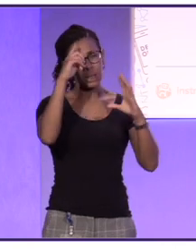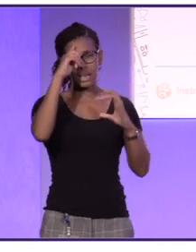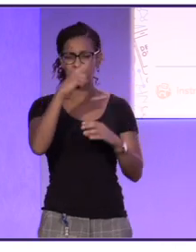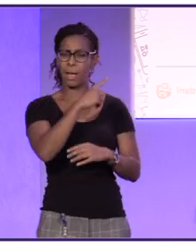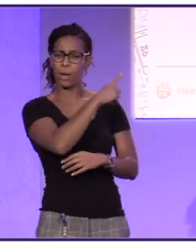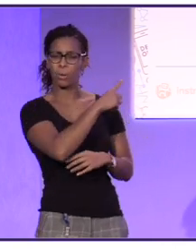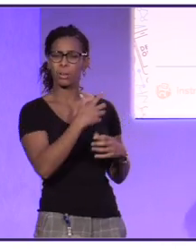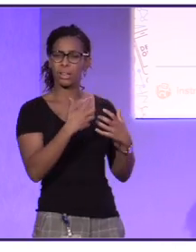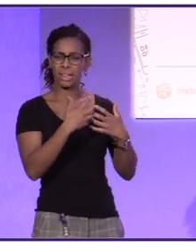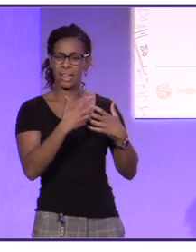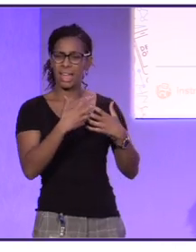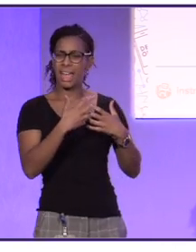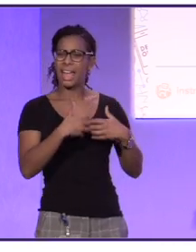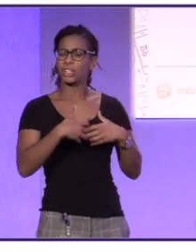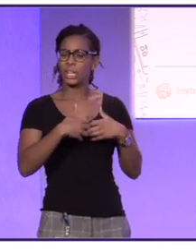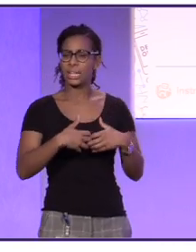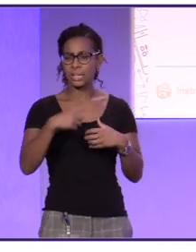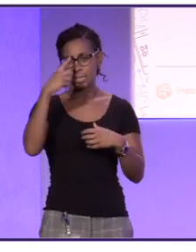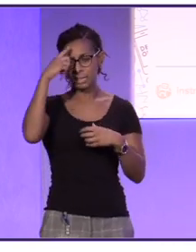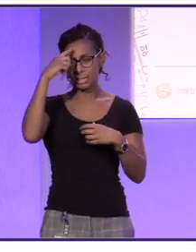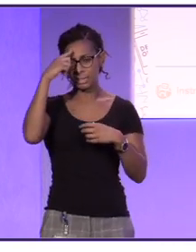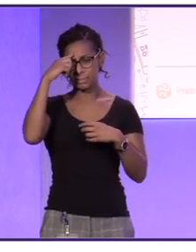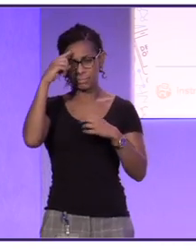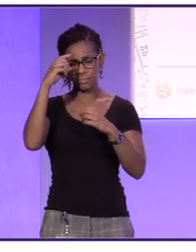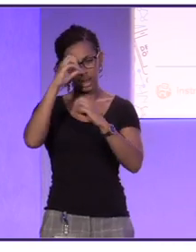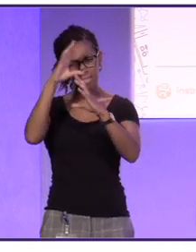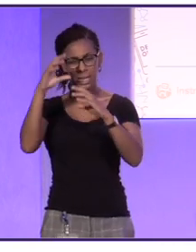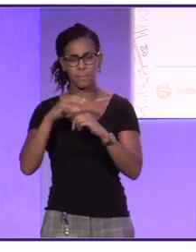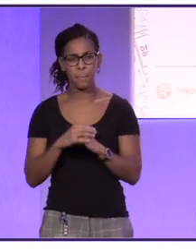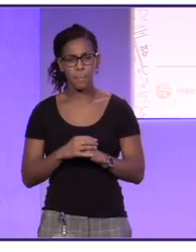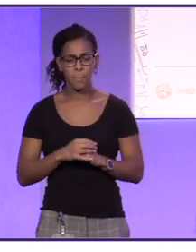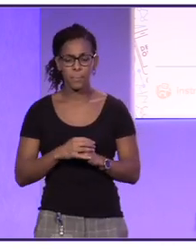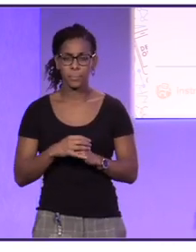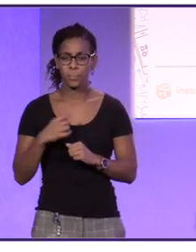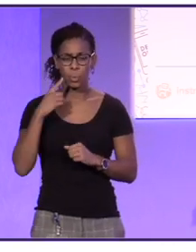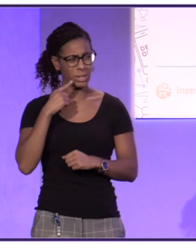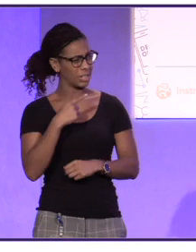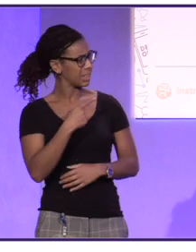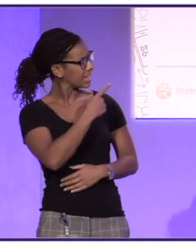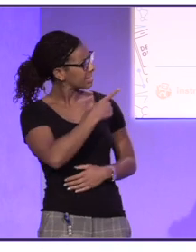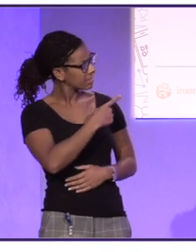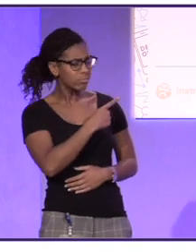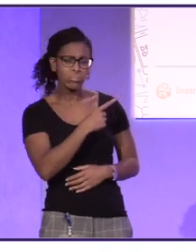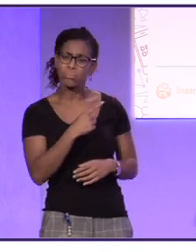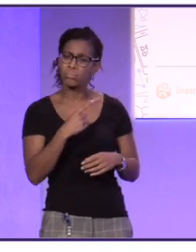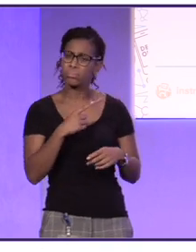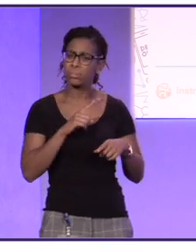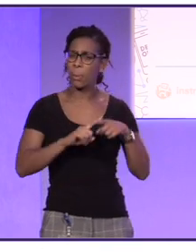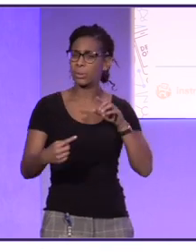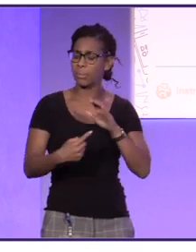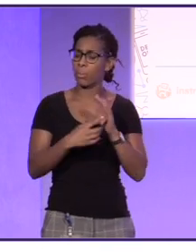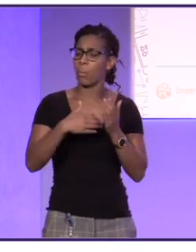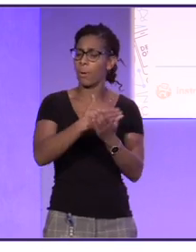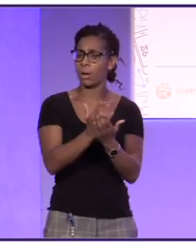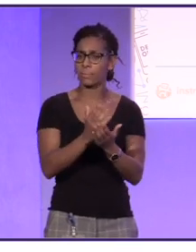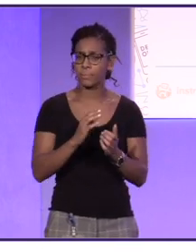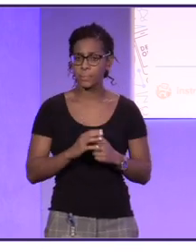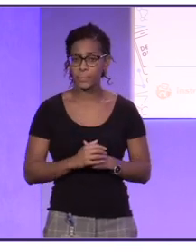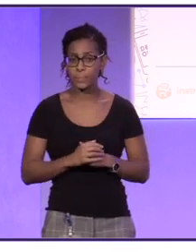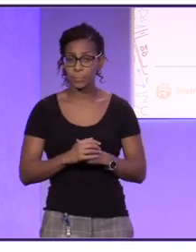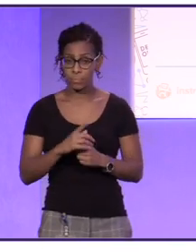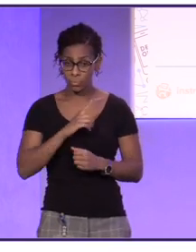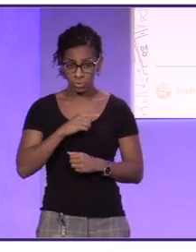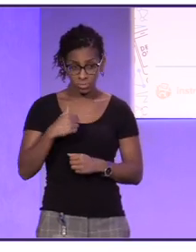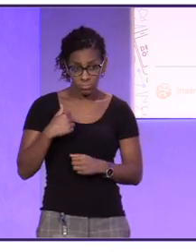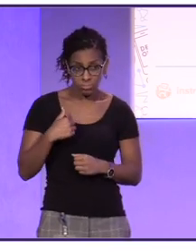deck. But actually, I realised that this is the most critical part of this talk. Because I could tell you